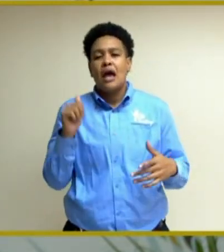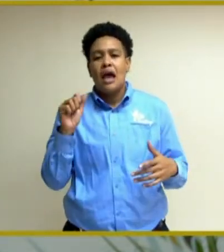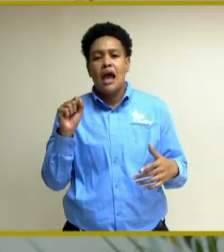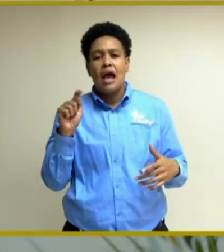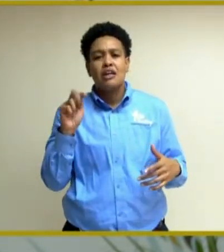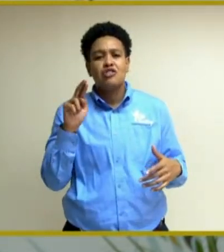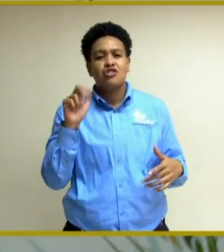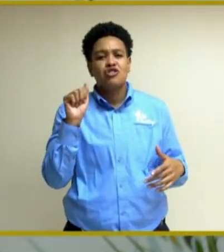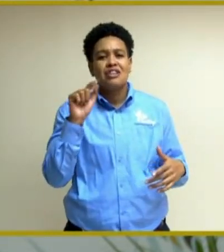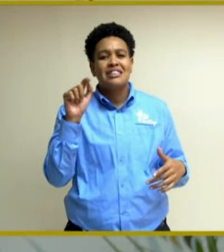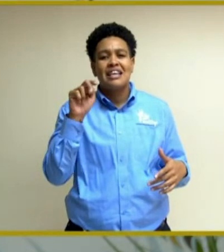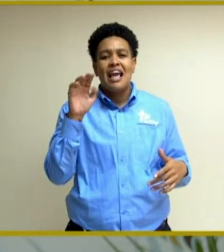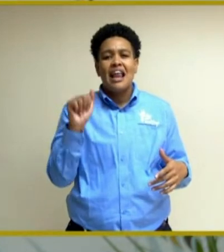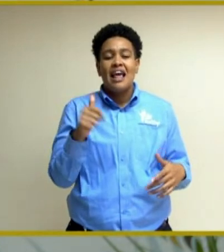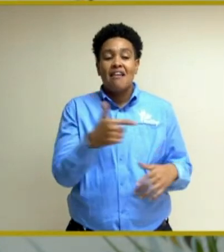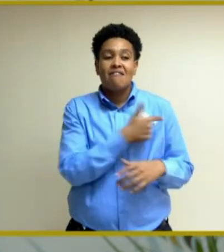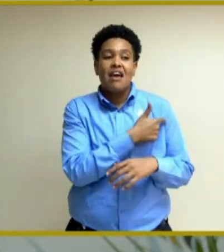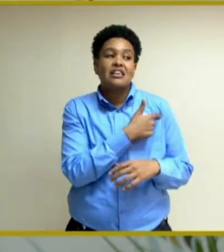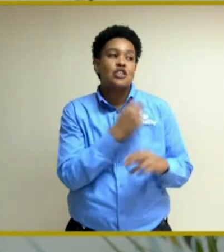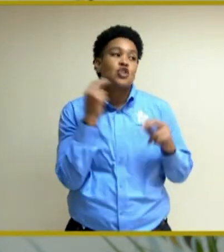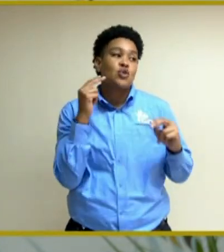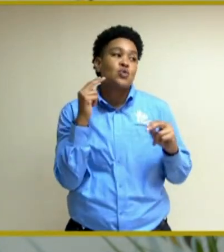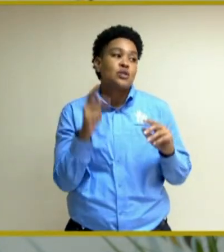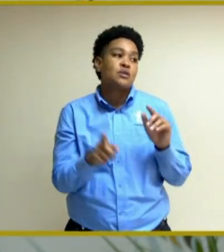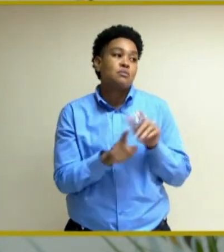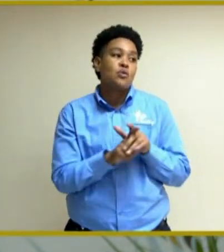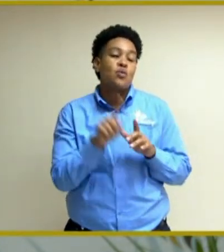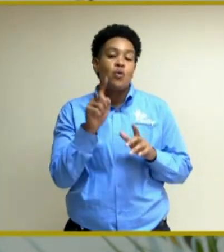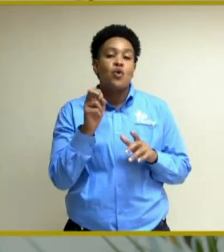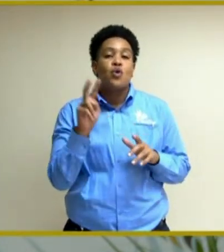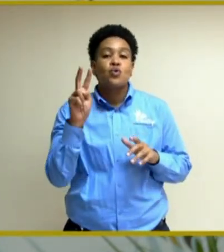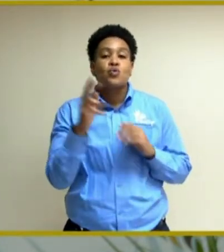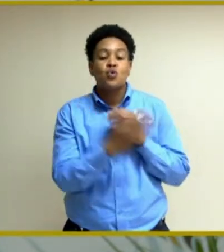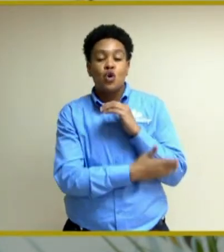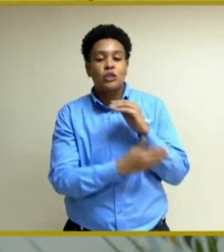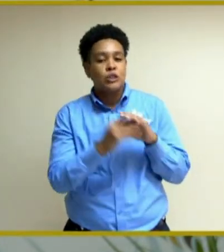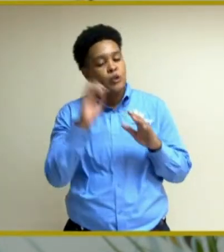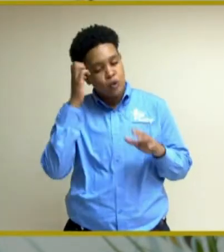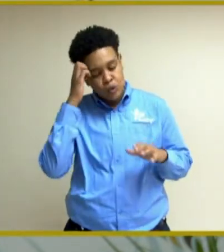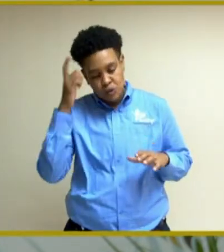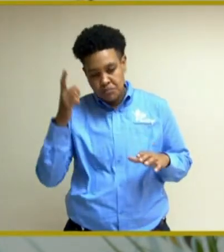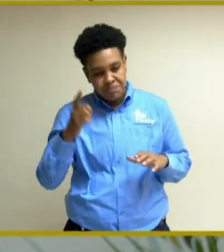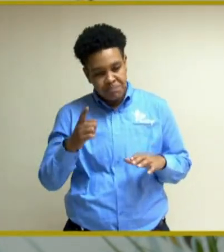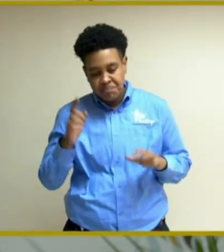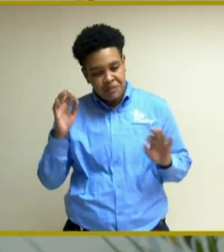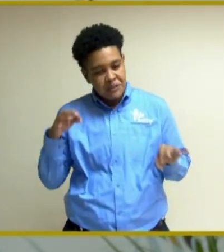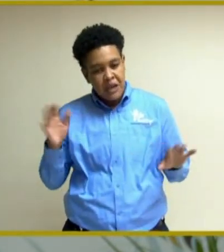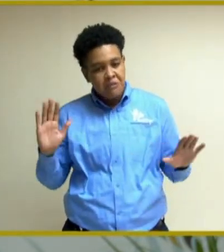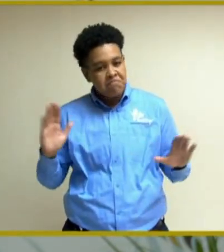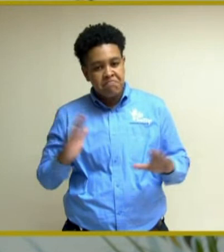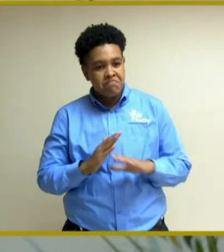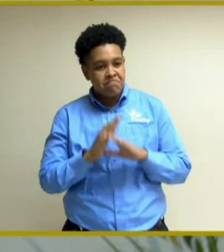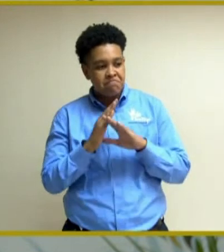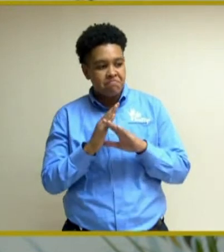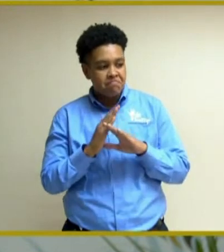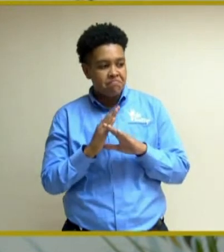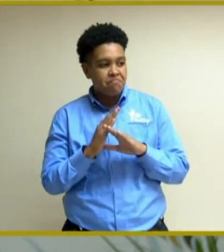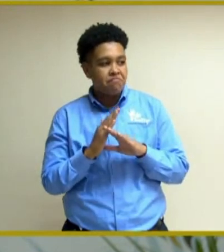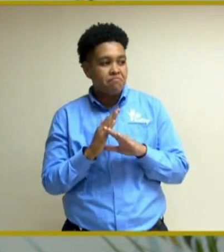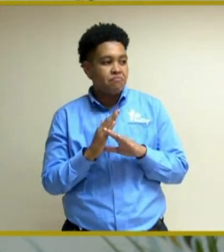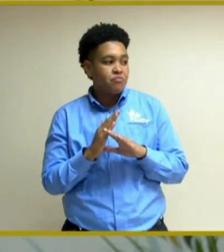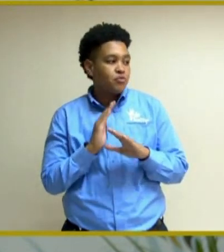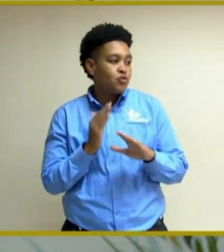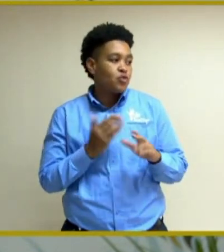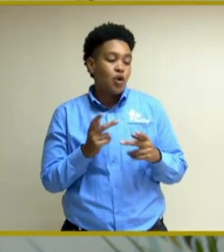AstraZeneca vaccine and the news that has come out of 1 or 2 countries in Europe. Our position is that